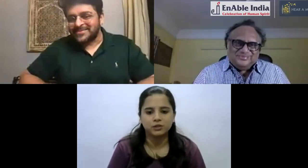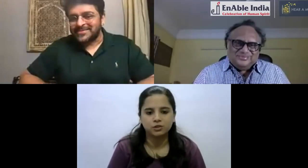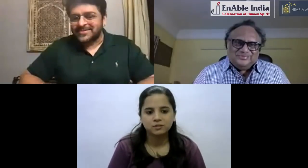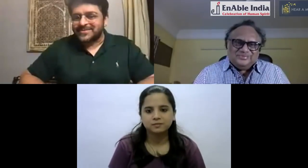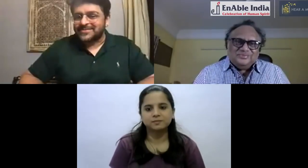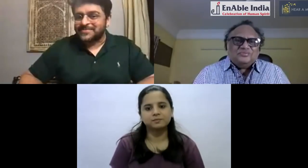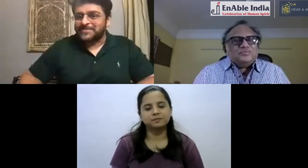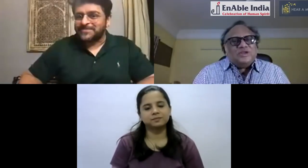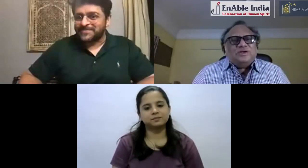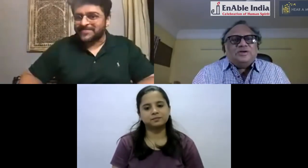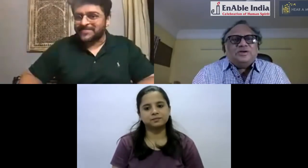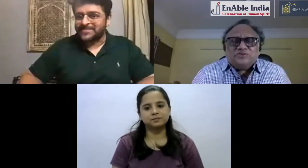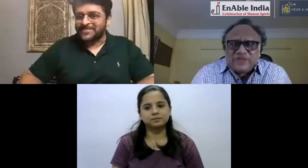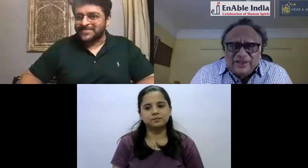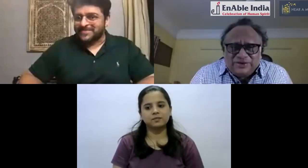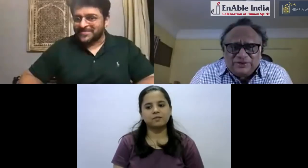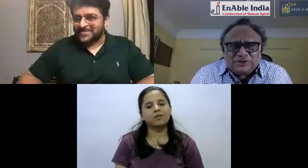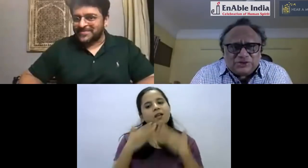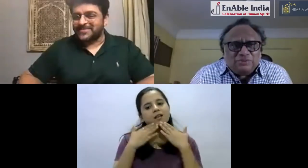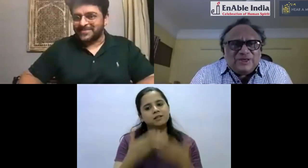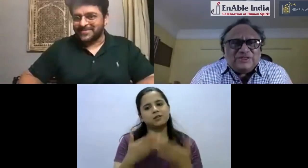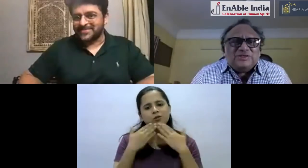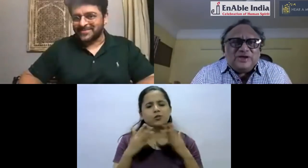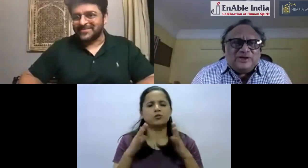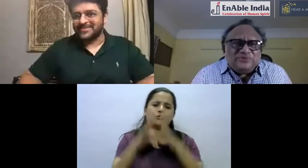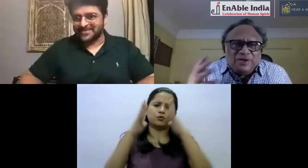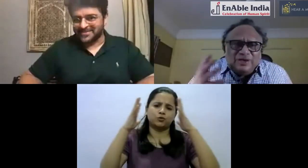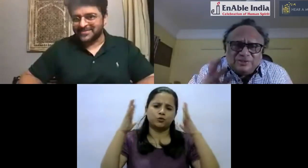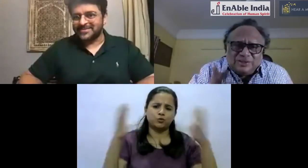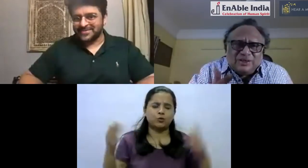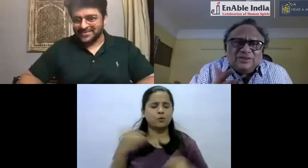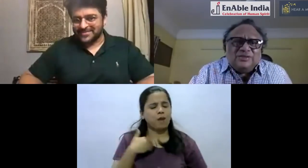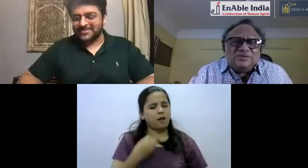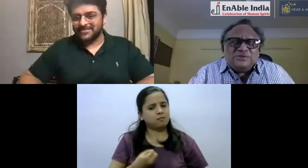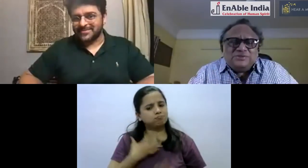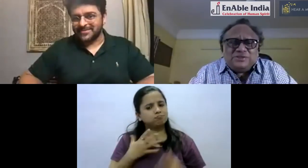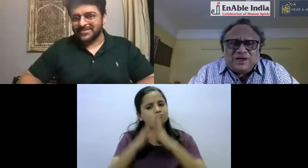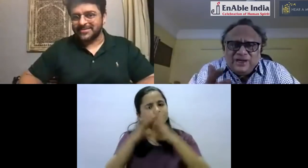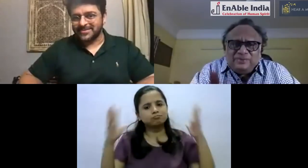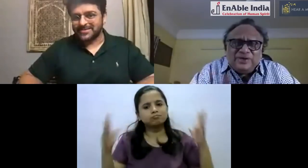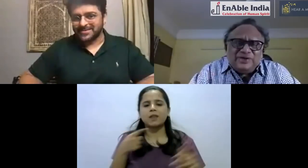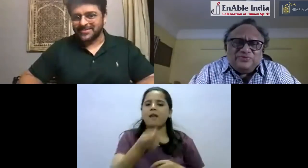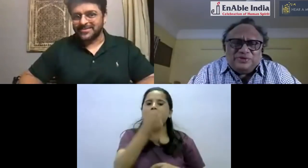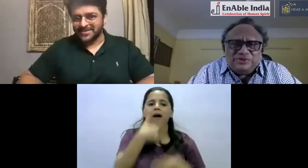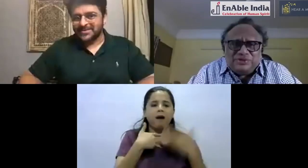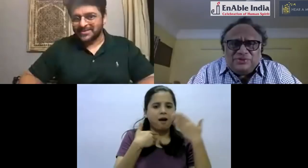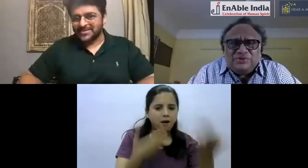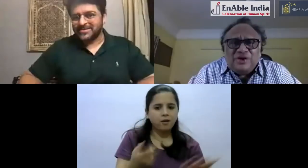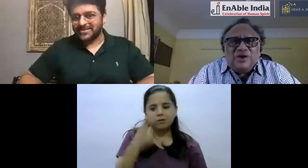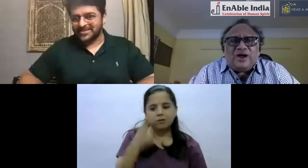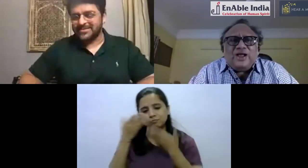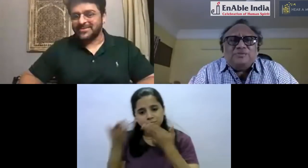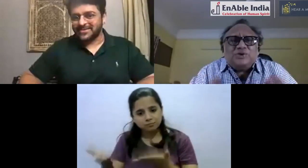so much. Thank you so much. Grateful to Dr. Aleem, grateful to